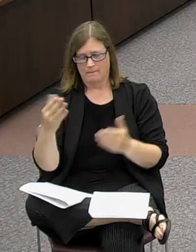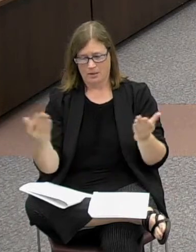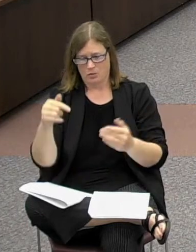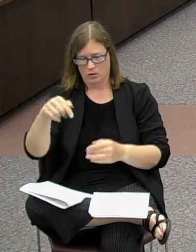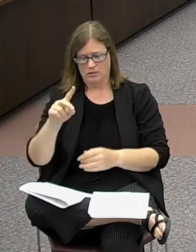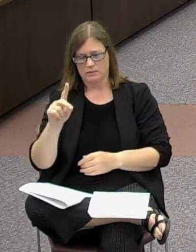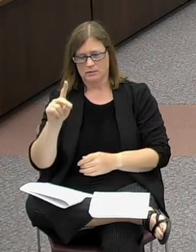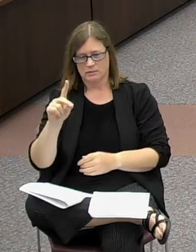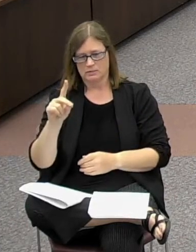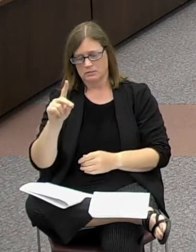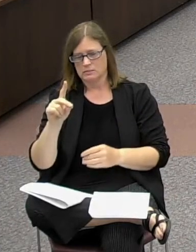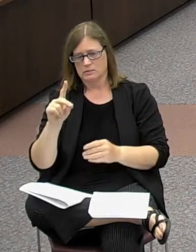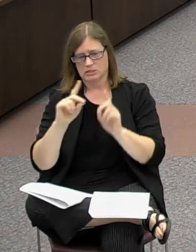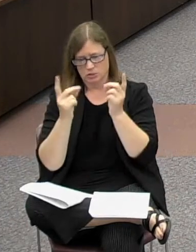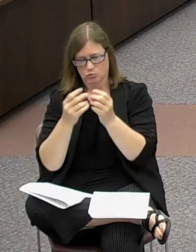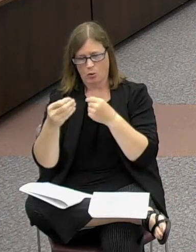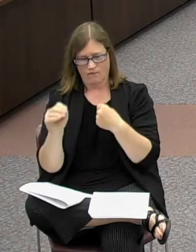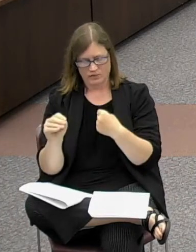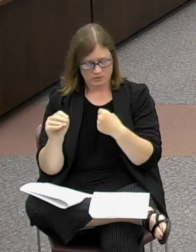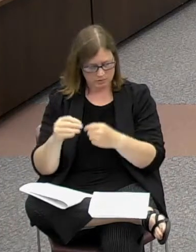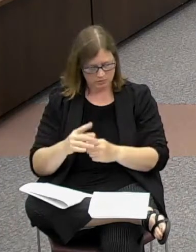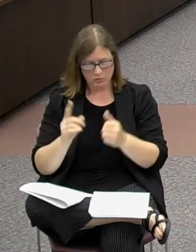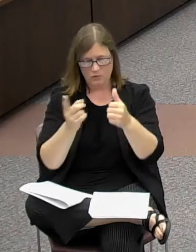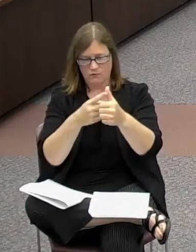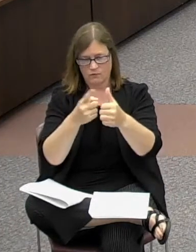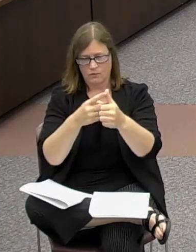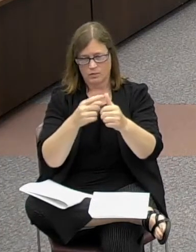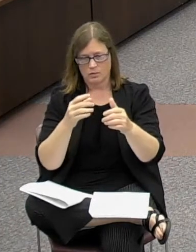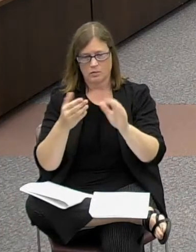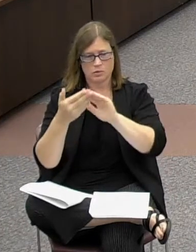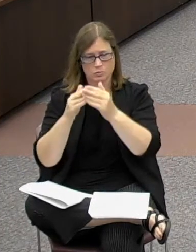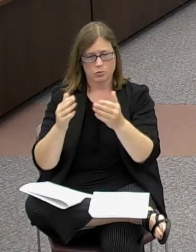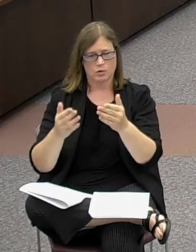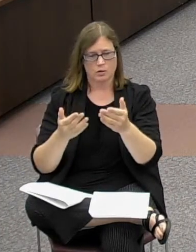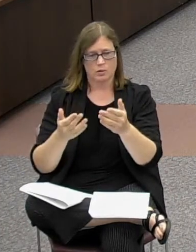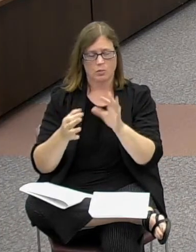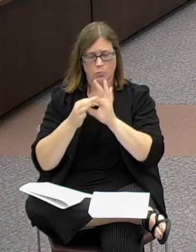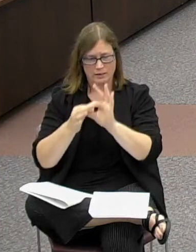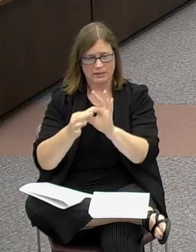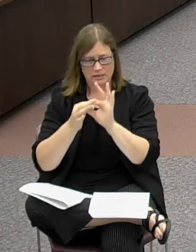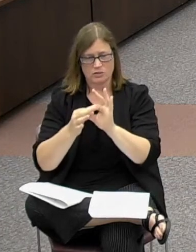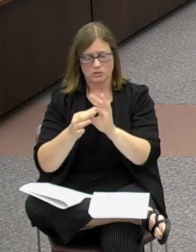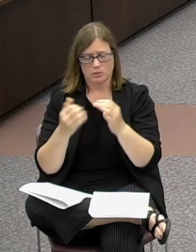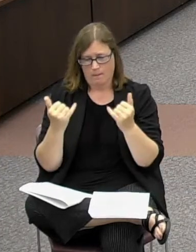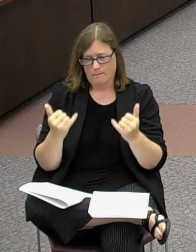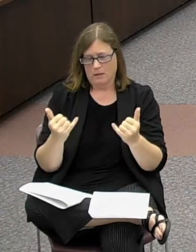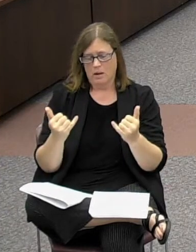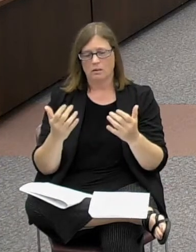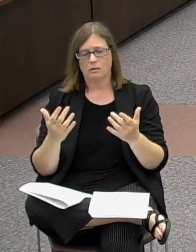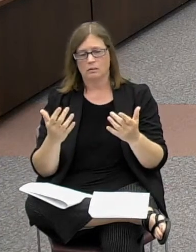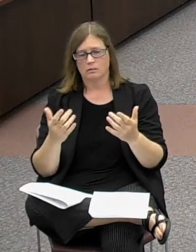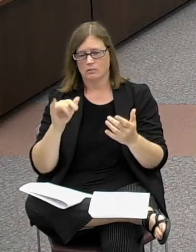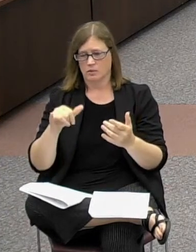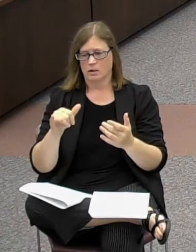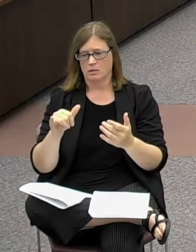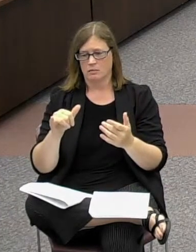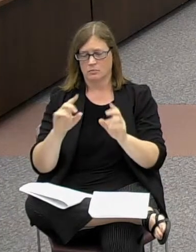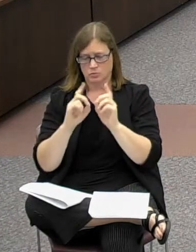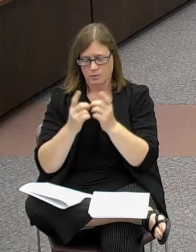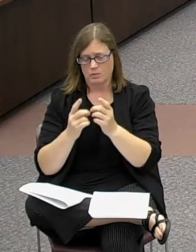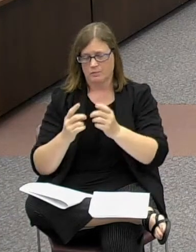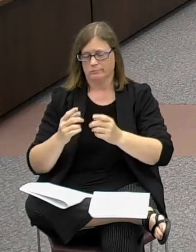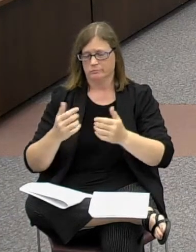district office. The first item on the agenda was the community relations update, in which the community relations department is currently